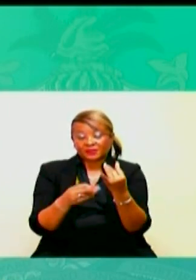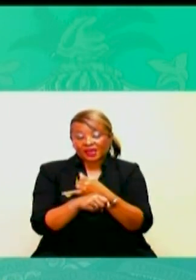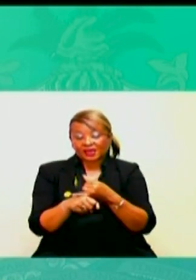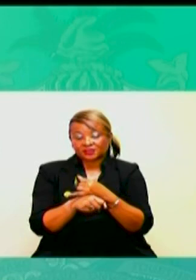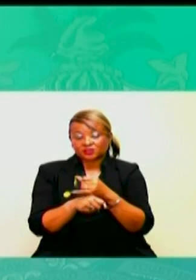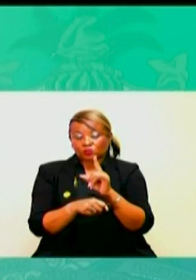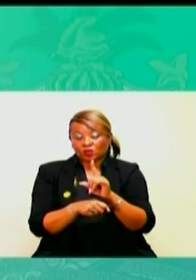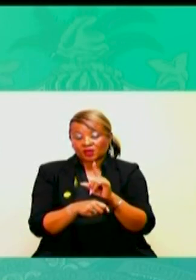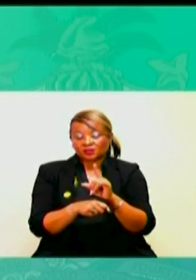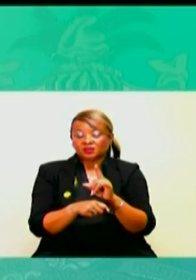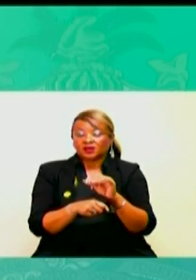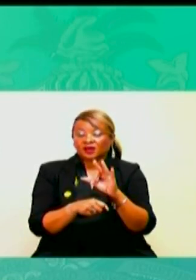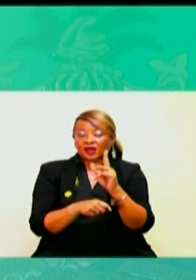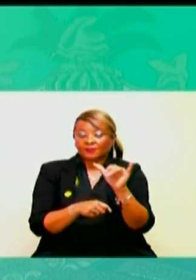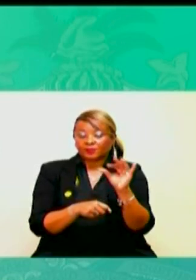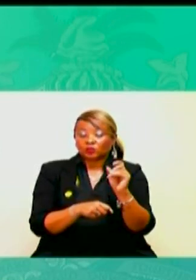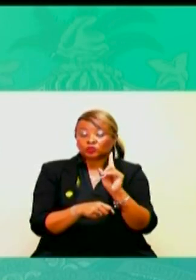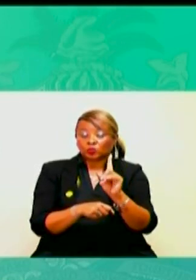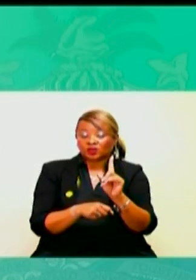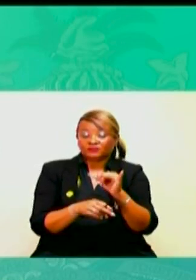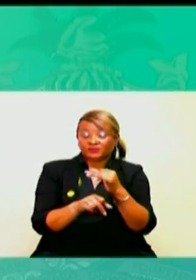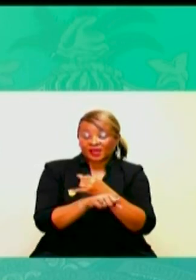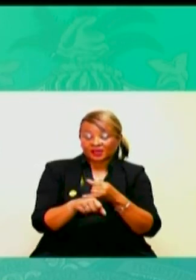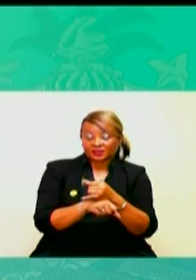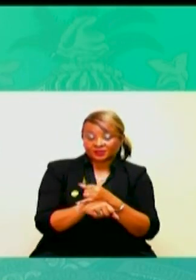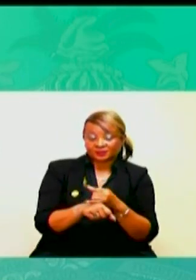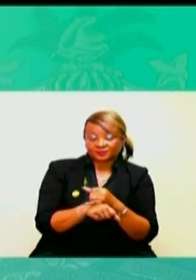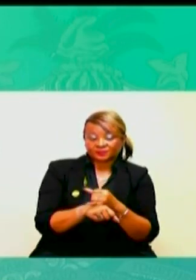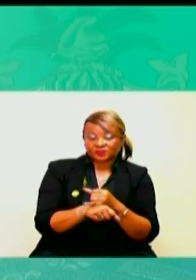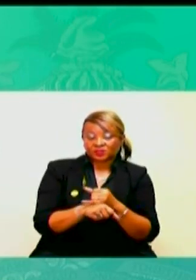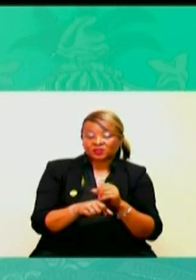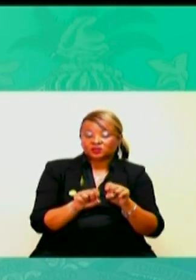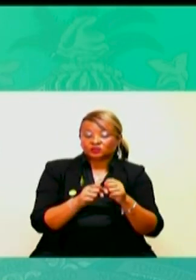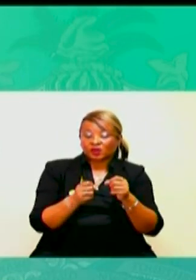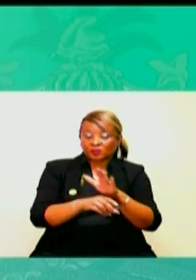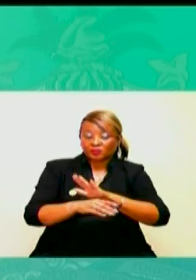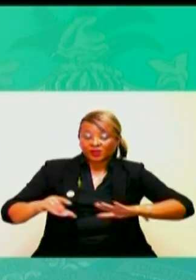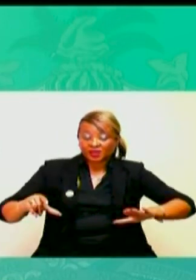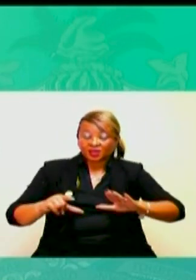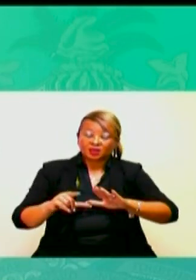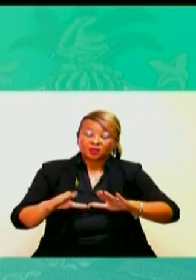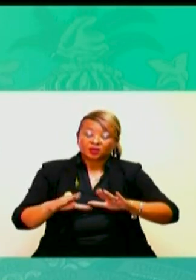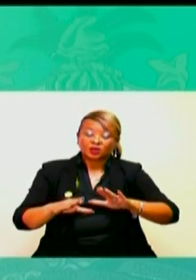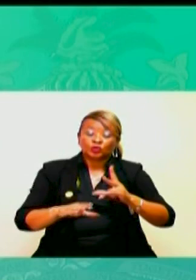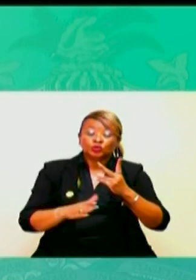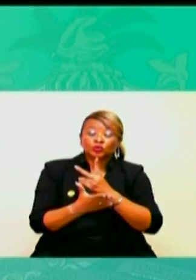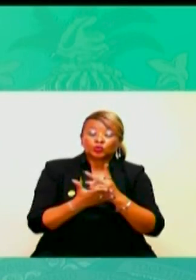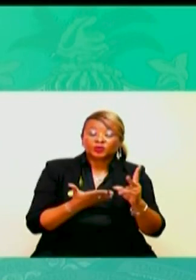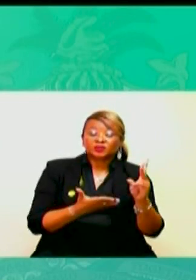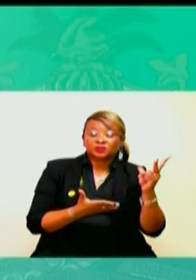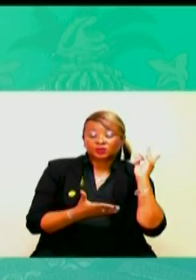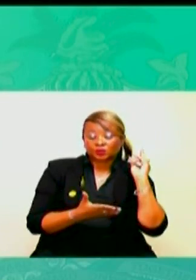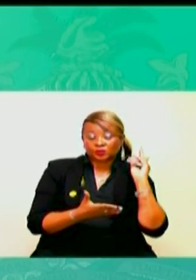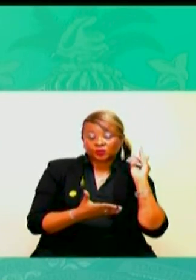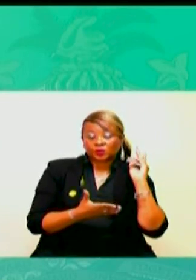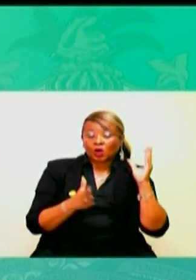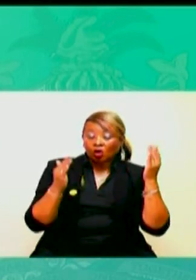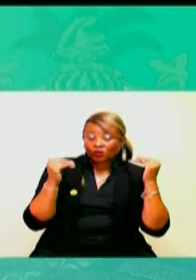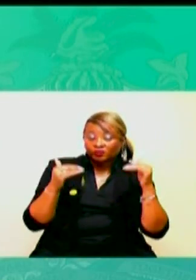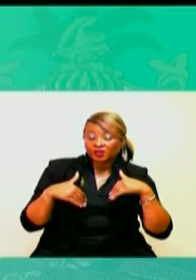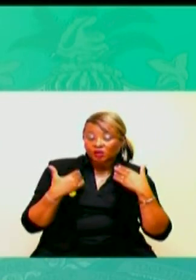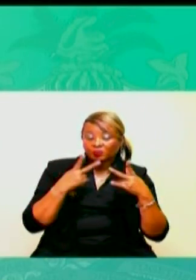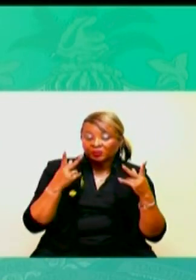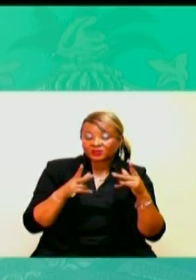is one of those islands. There was a groundbreaking held 2 weeks ago. Hopefully, our young people will